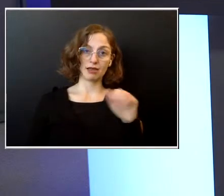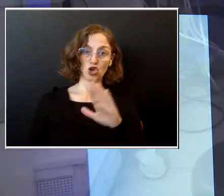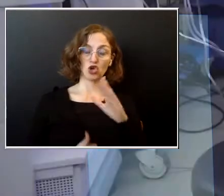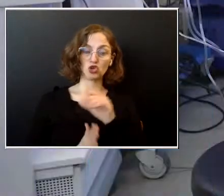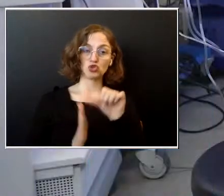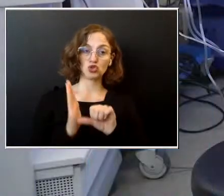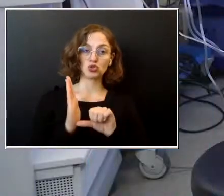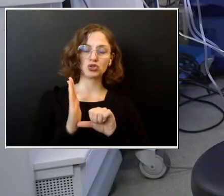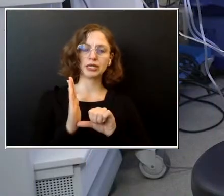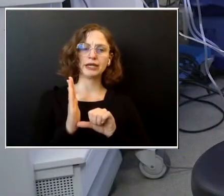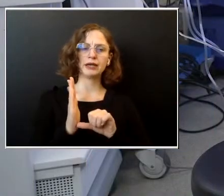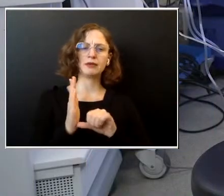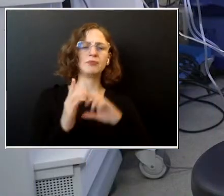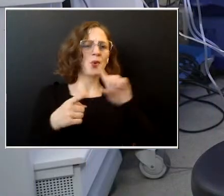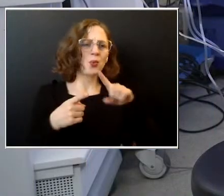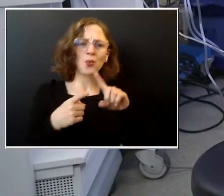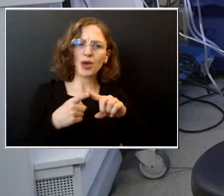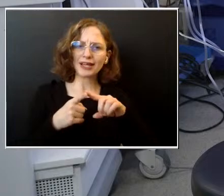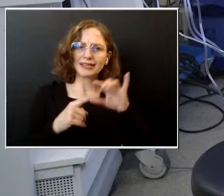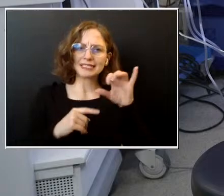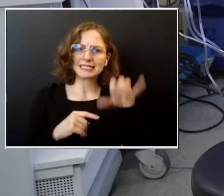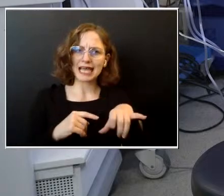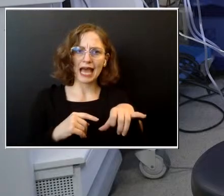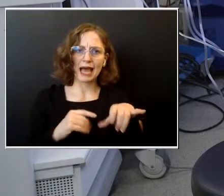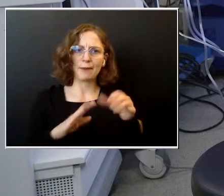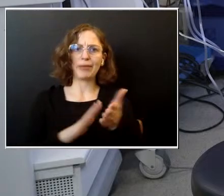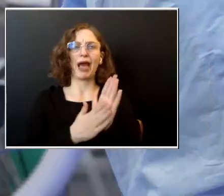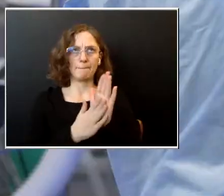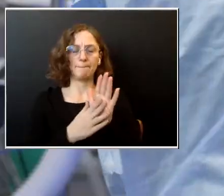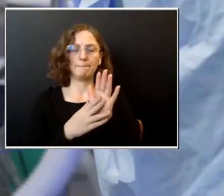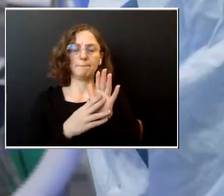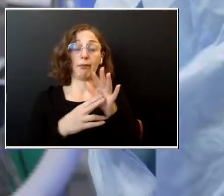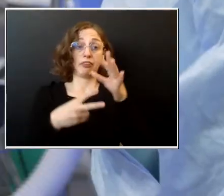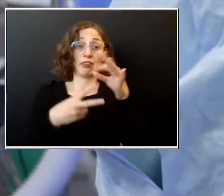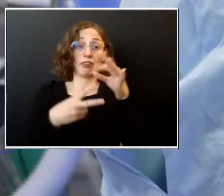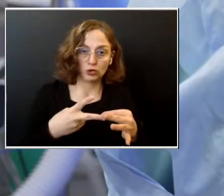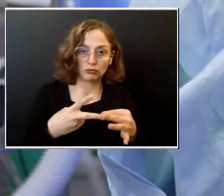sense? Are there steps you have to clear and then you think, okay, is surgery the last